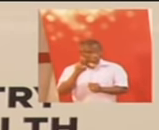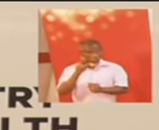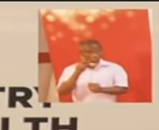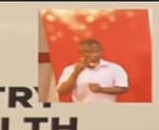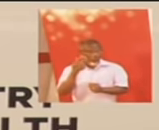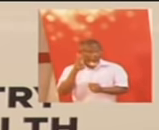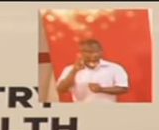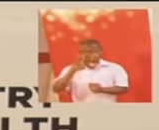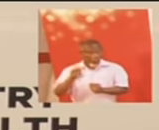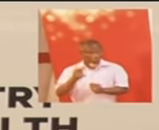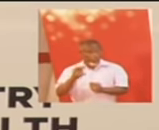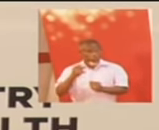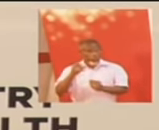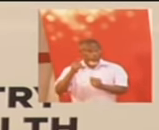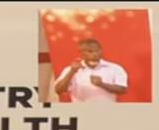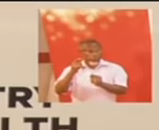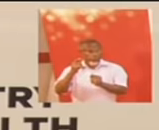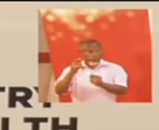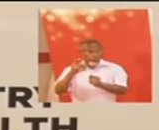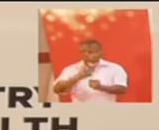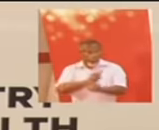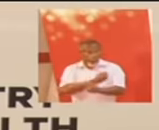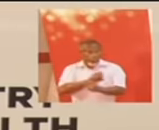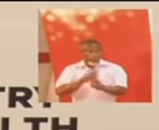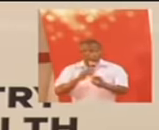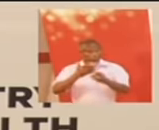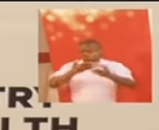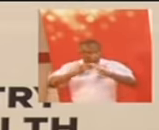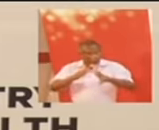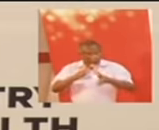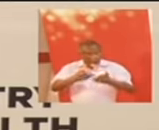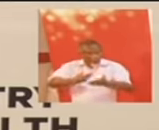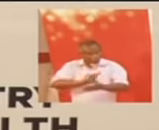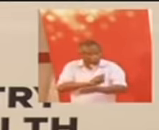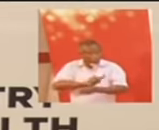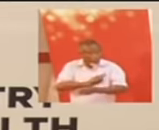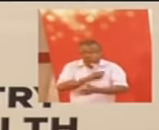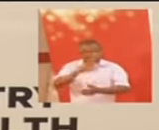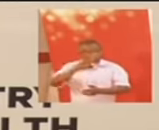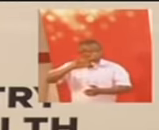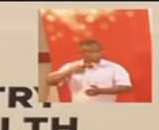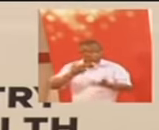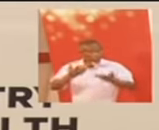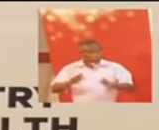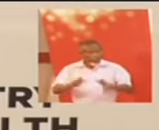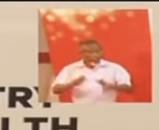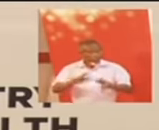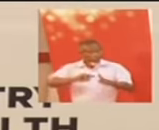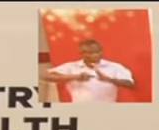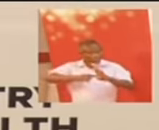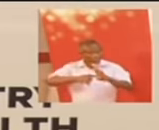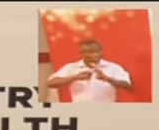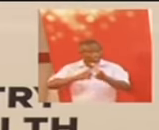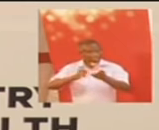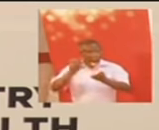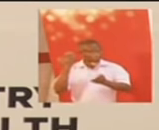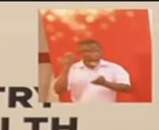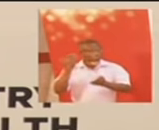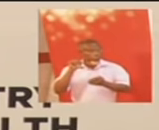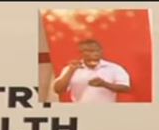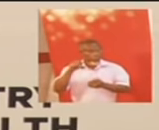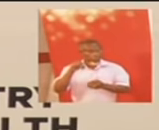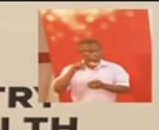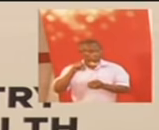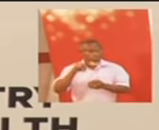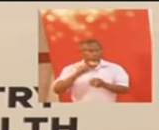vaccines that would have been given out over the first 3 days last week of the program, the initiation of the program. Members of the